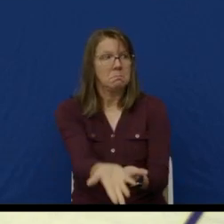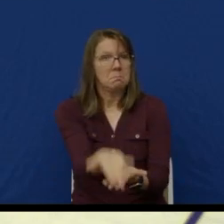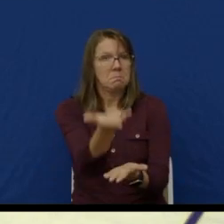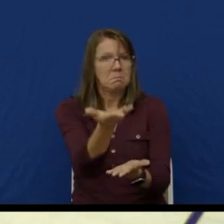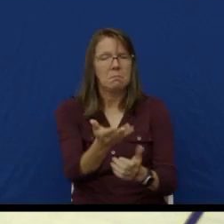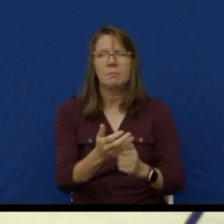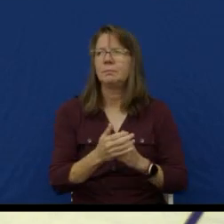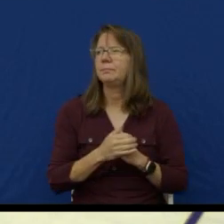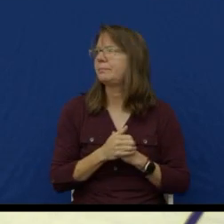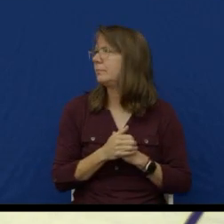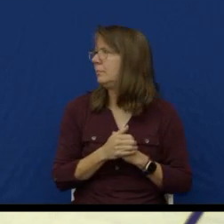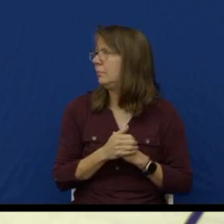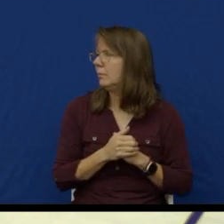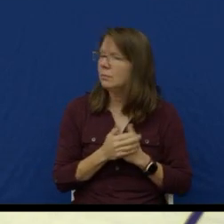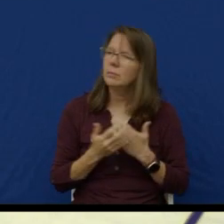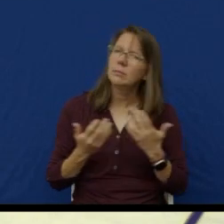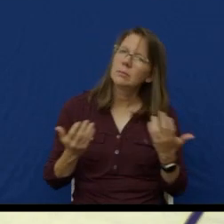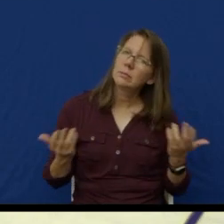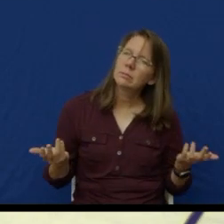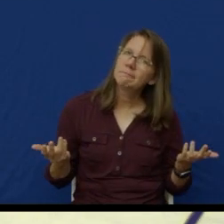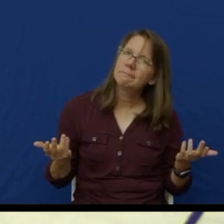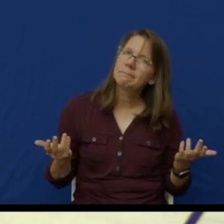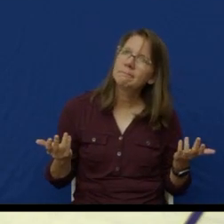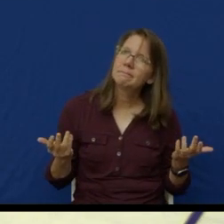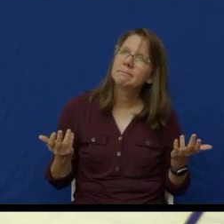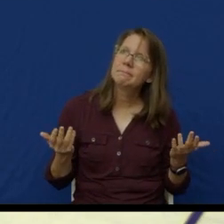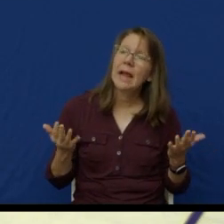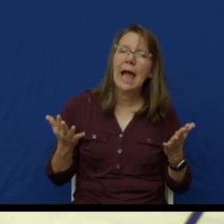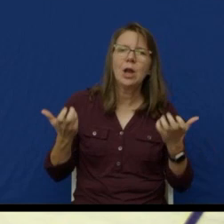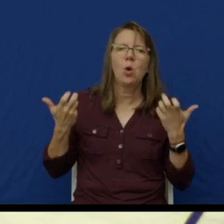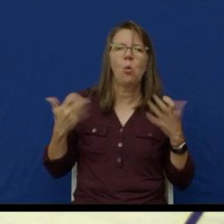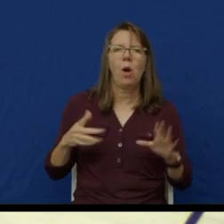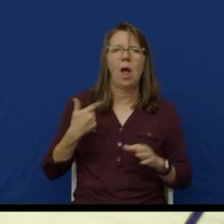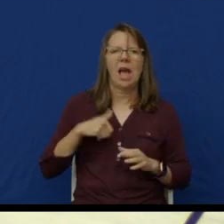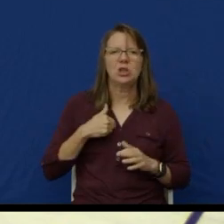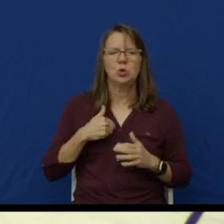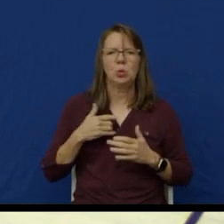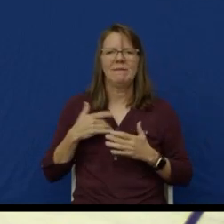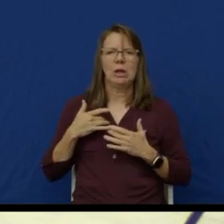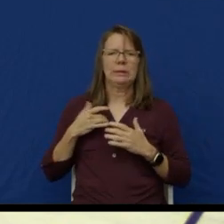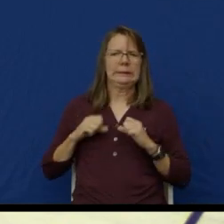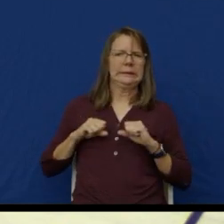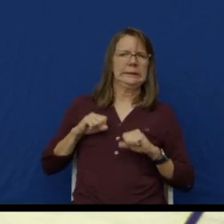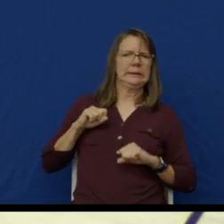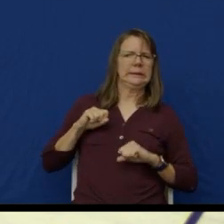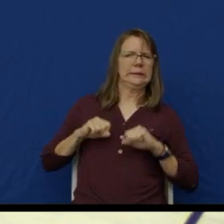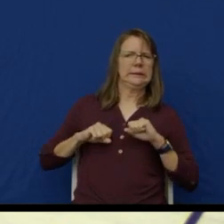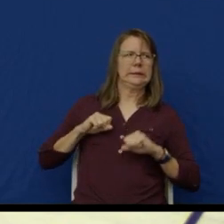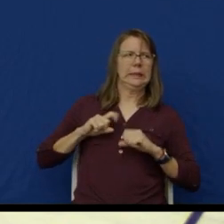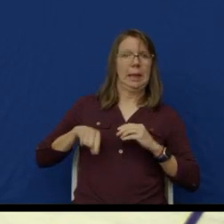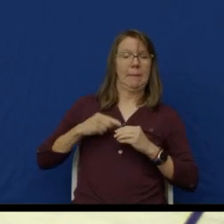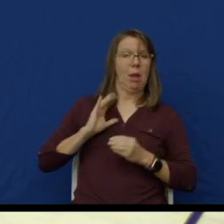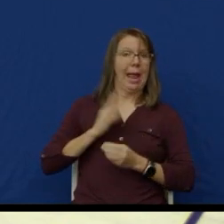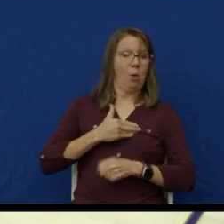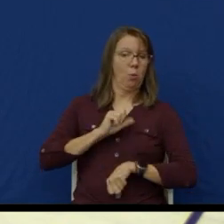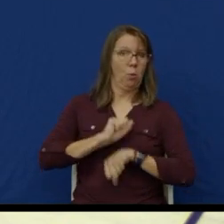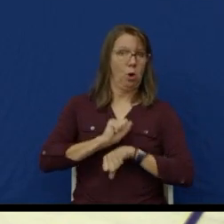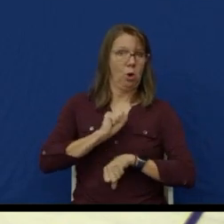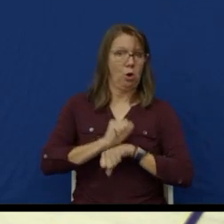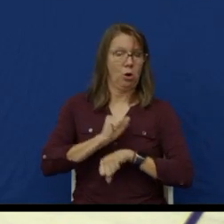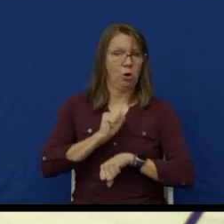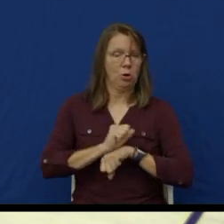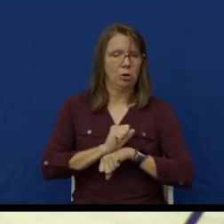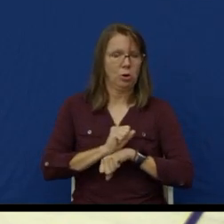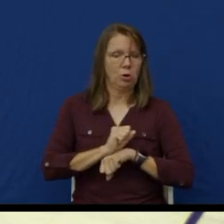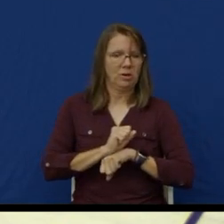think, while I don't want us to second guess ourselves on the work that we have done, I do